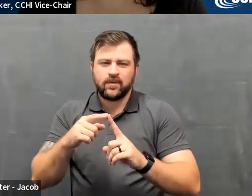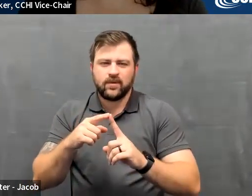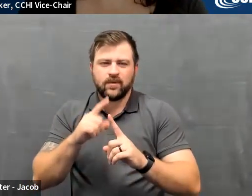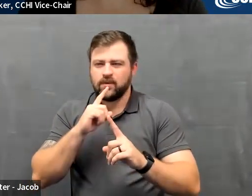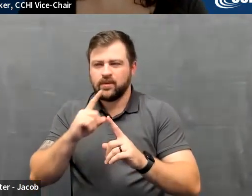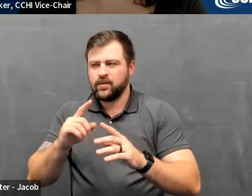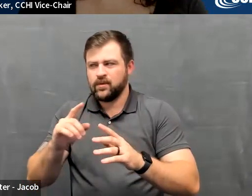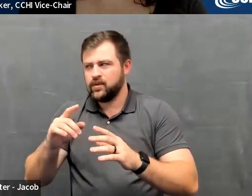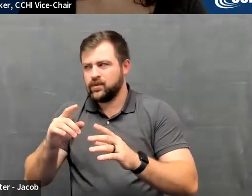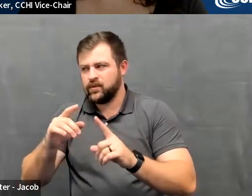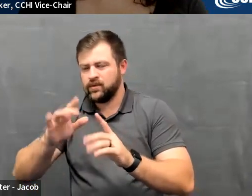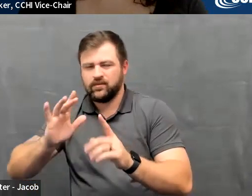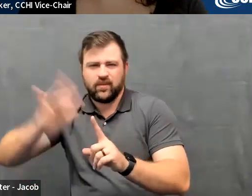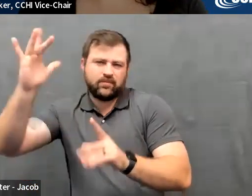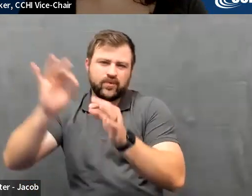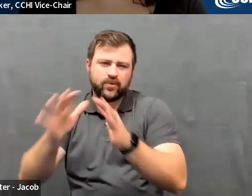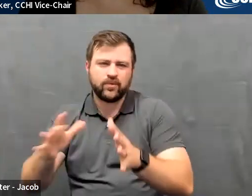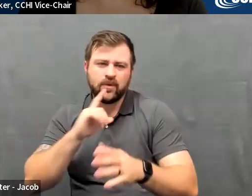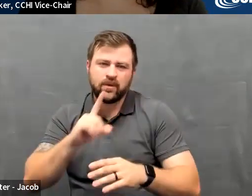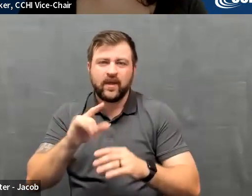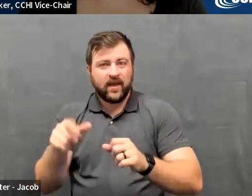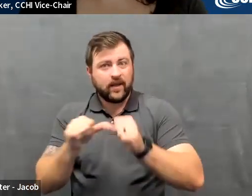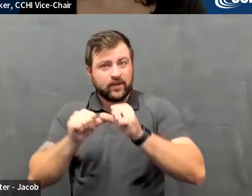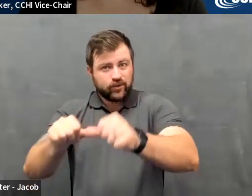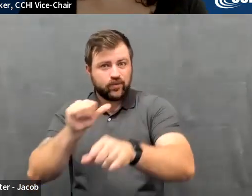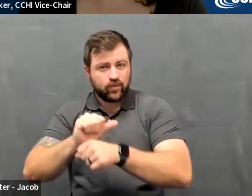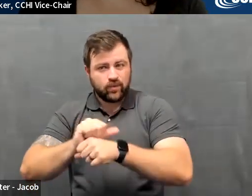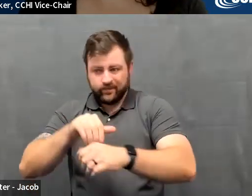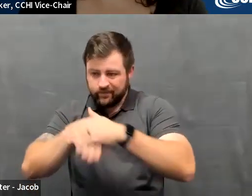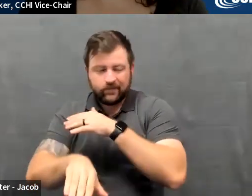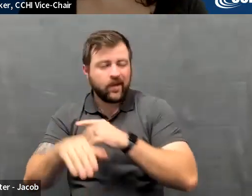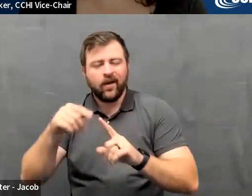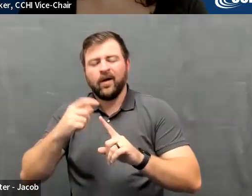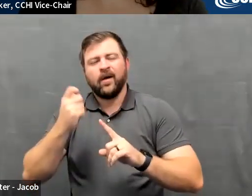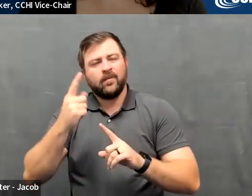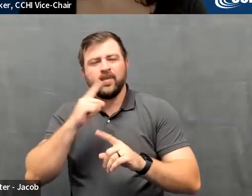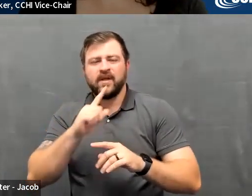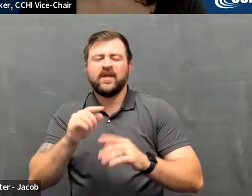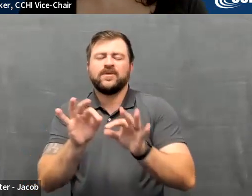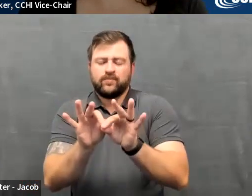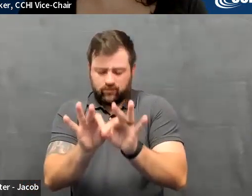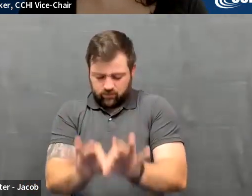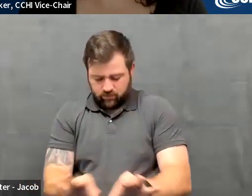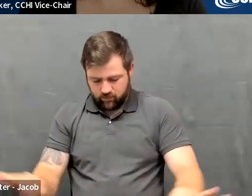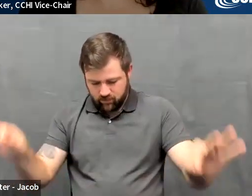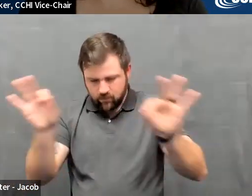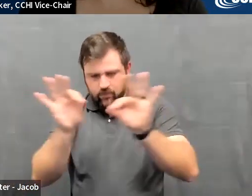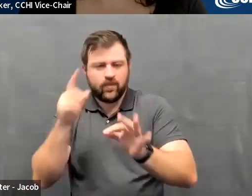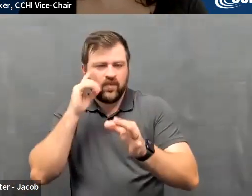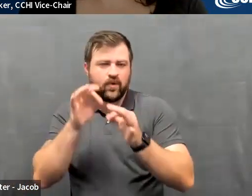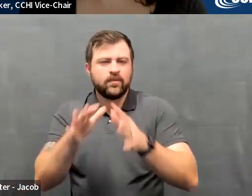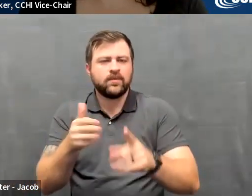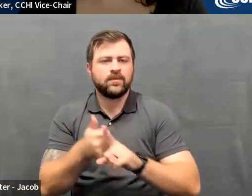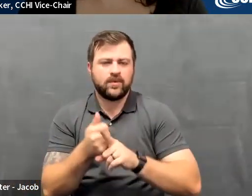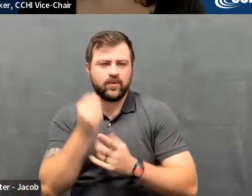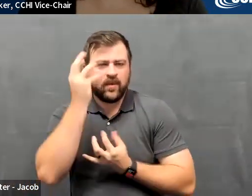have come to a place, they need to continue to work. Right. But it is crucial for interpreters to